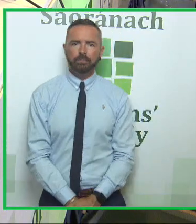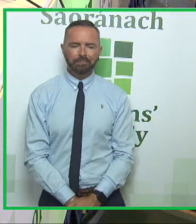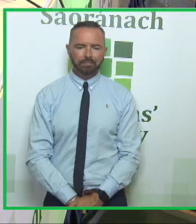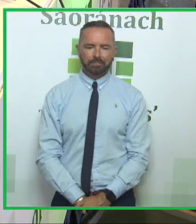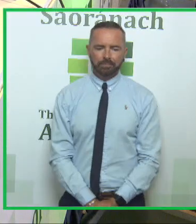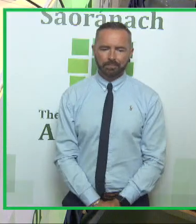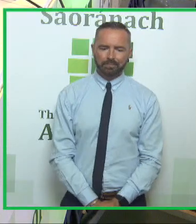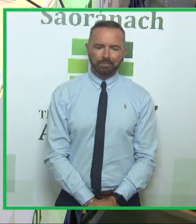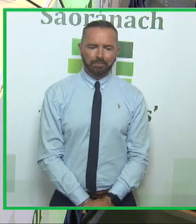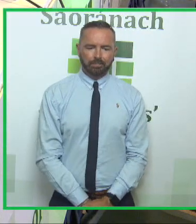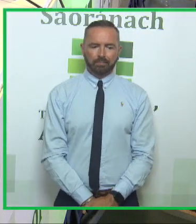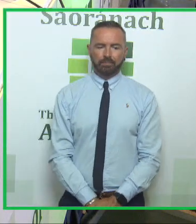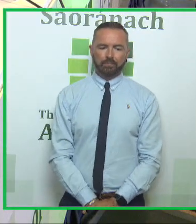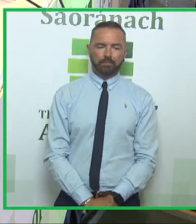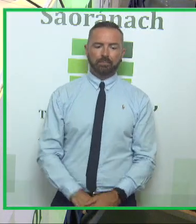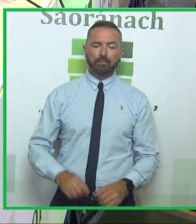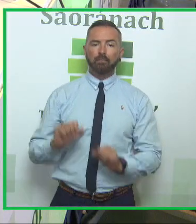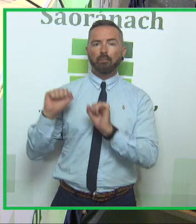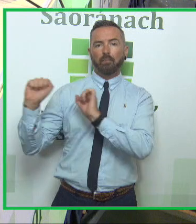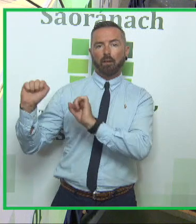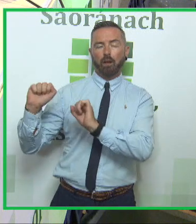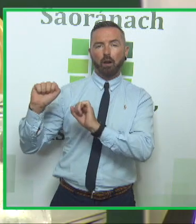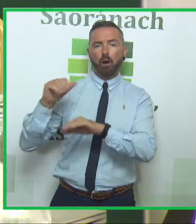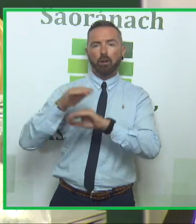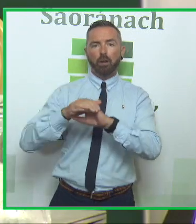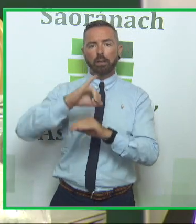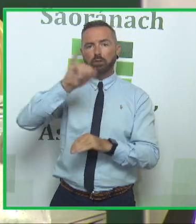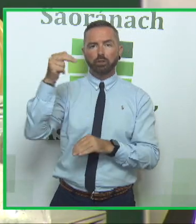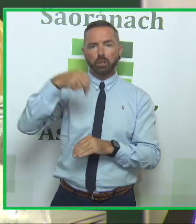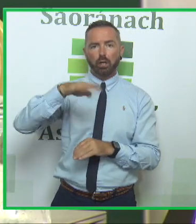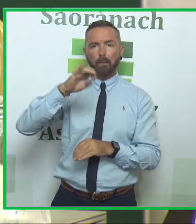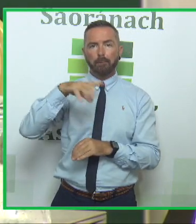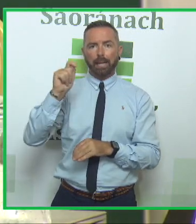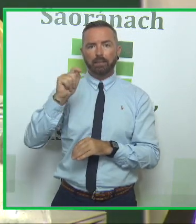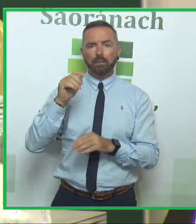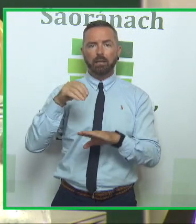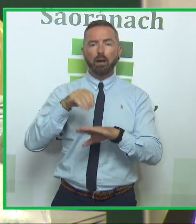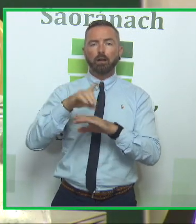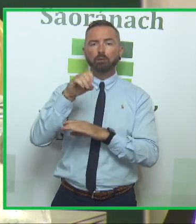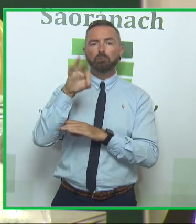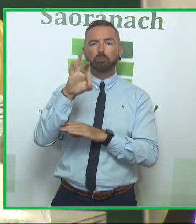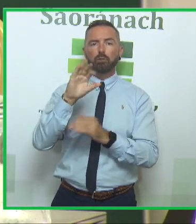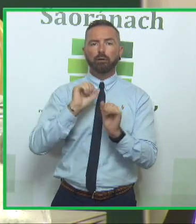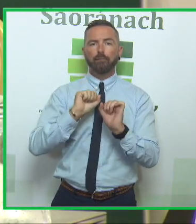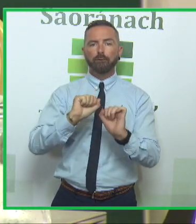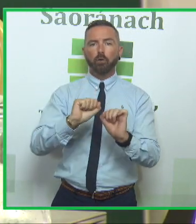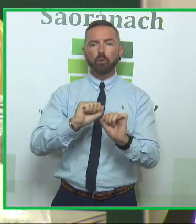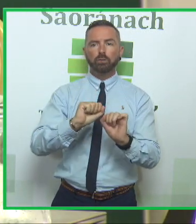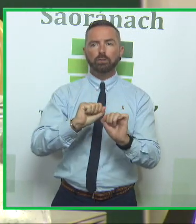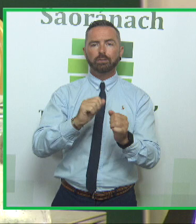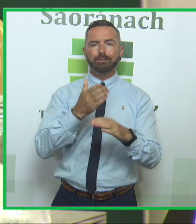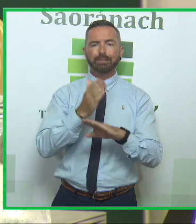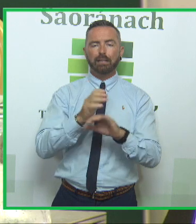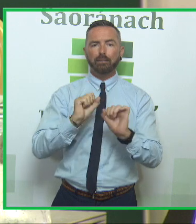And Bríd's colleague, John Bennett, from a local drugs task force, is going to use up the rest of Bríd's time. And thanks to Brid for being on time and some